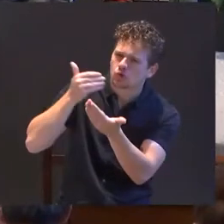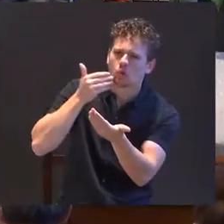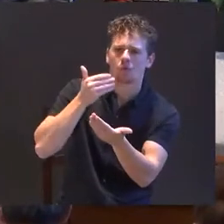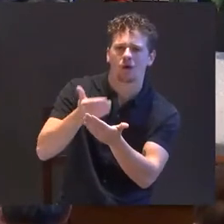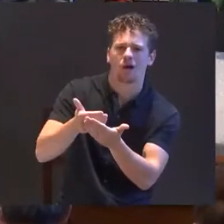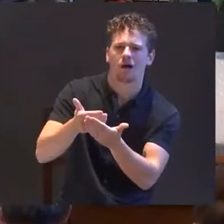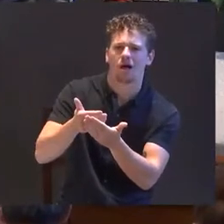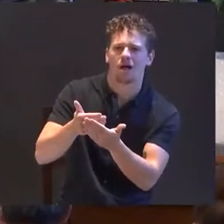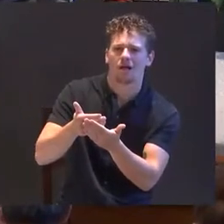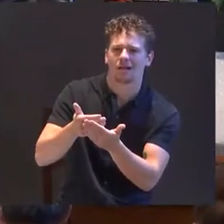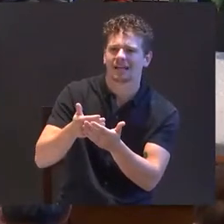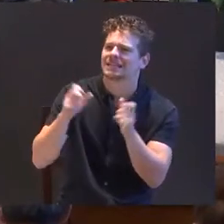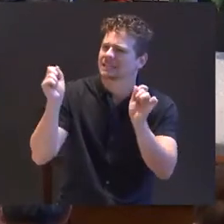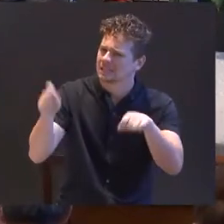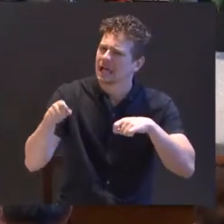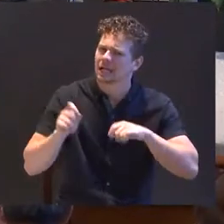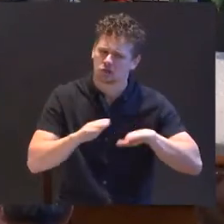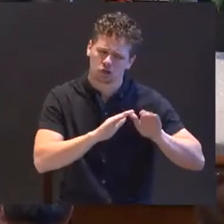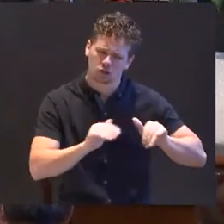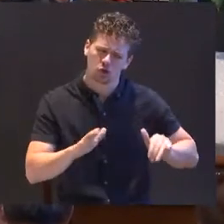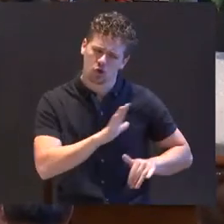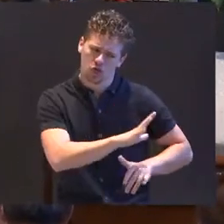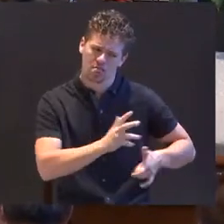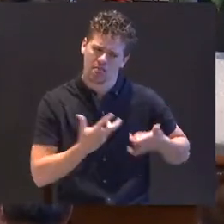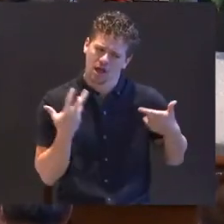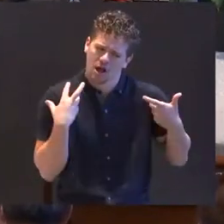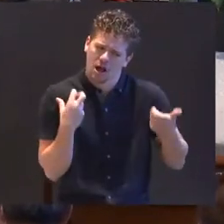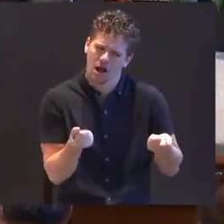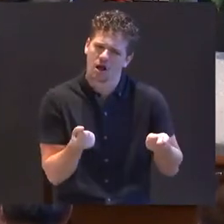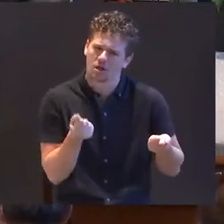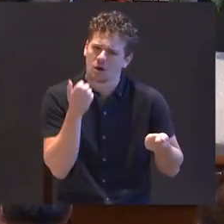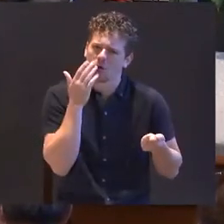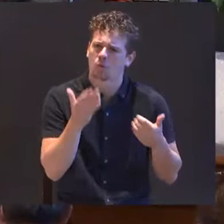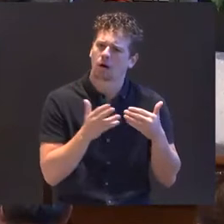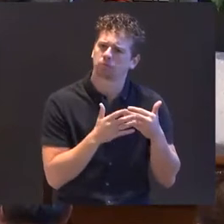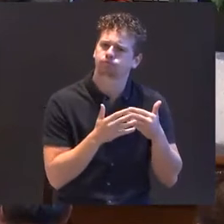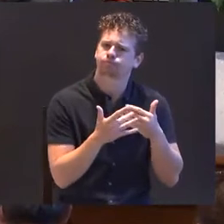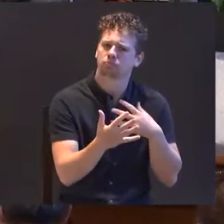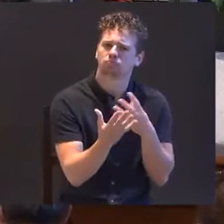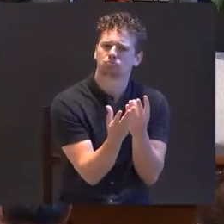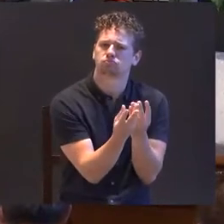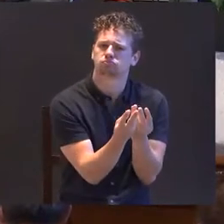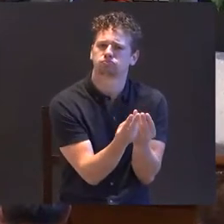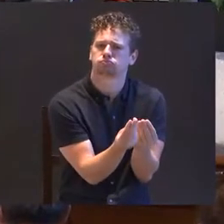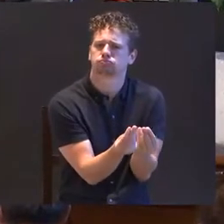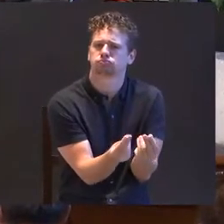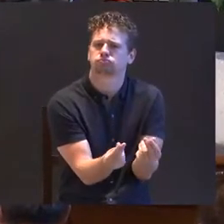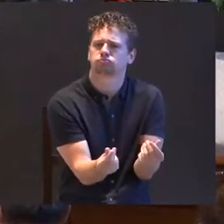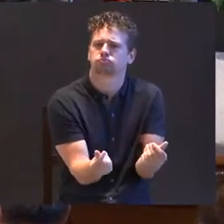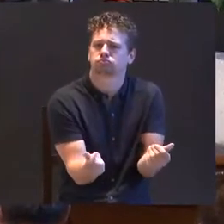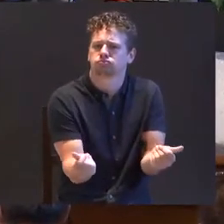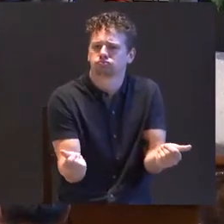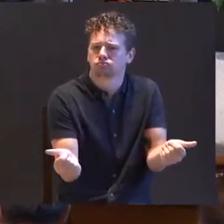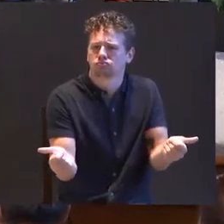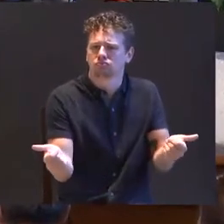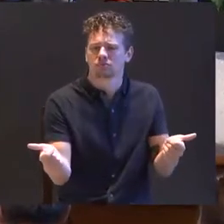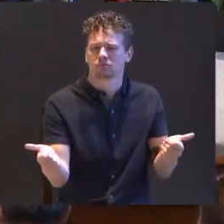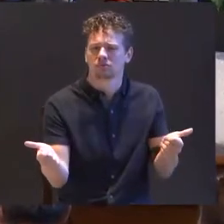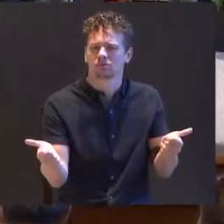their children's hell will slowly go by, and